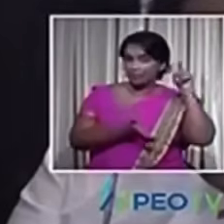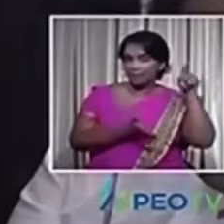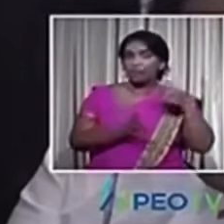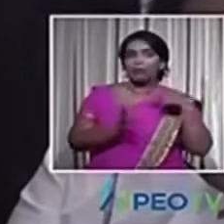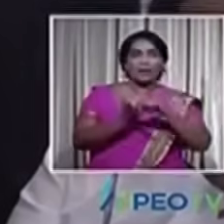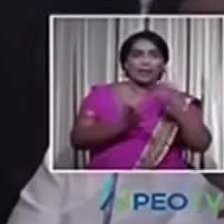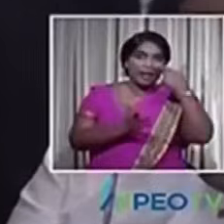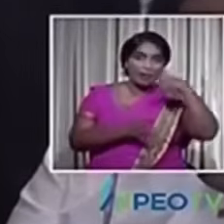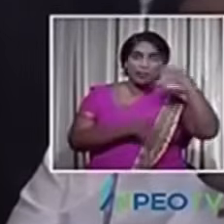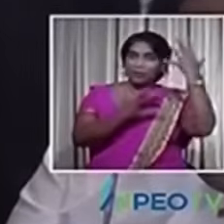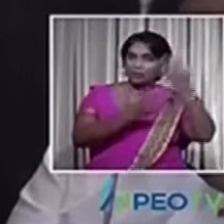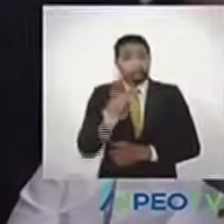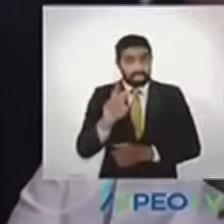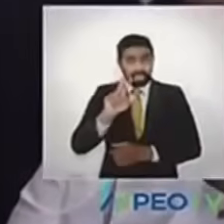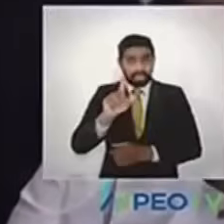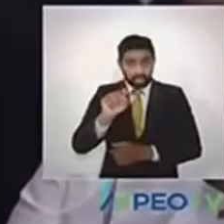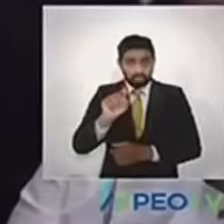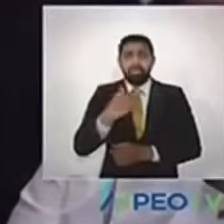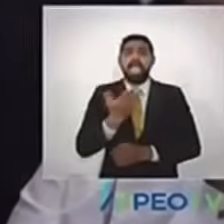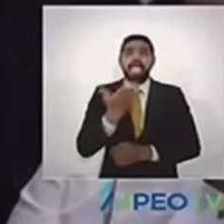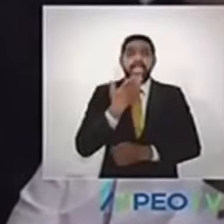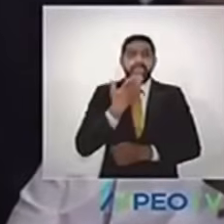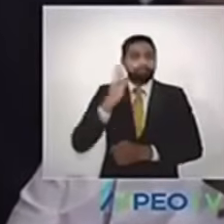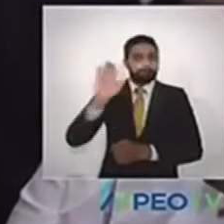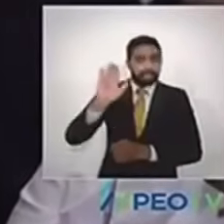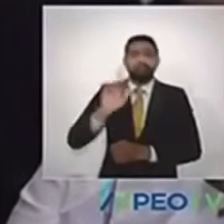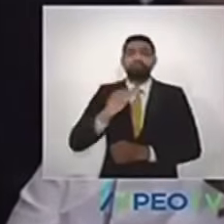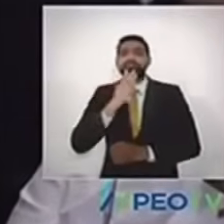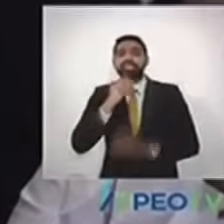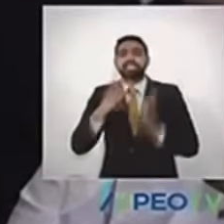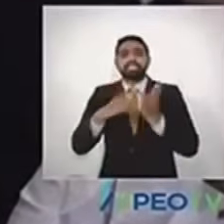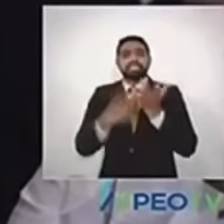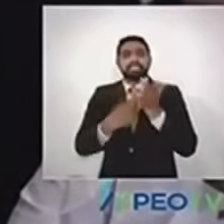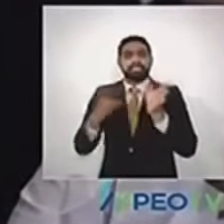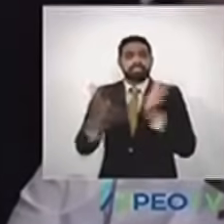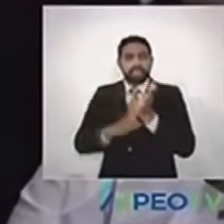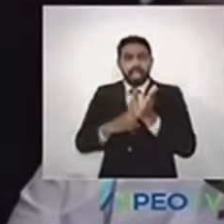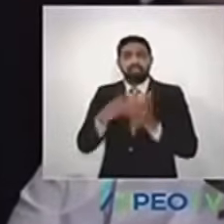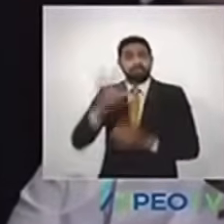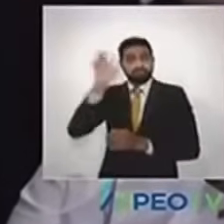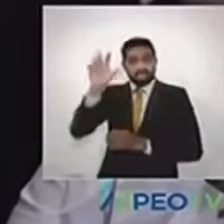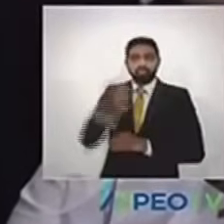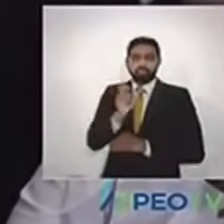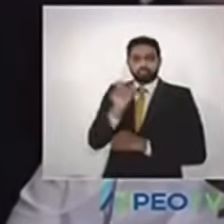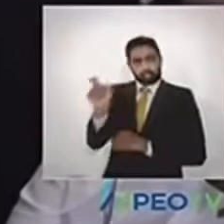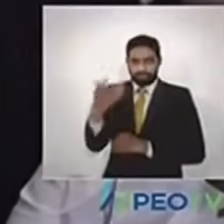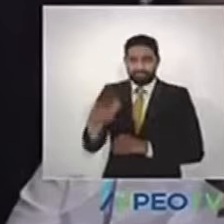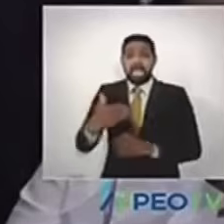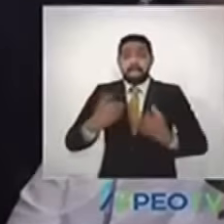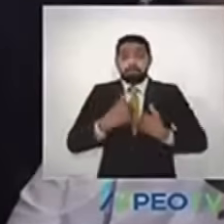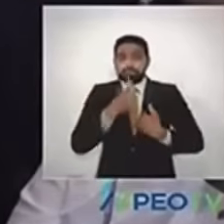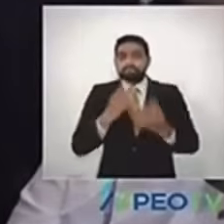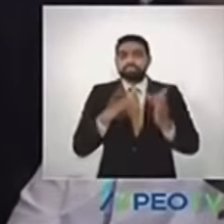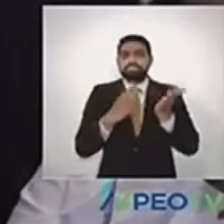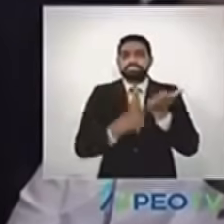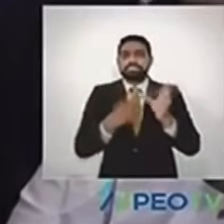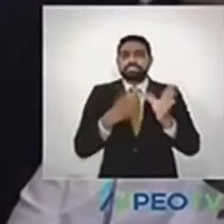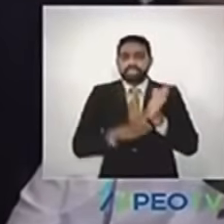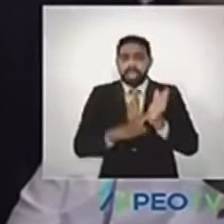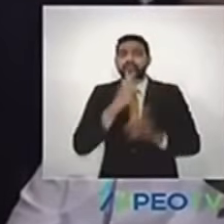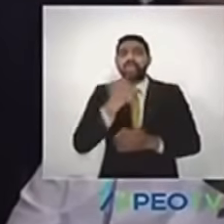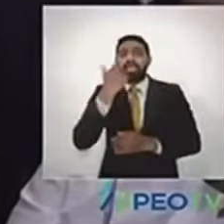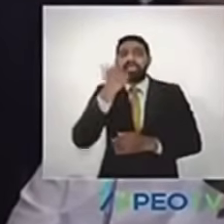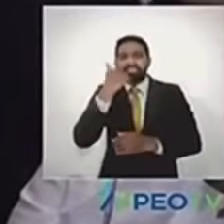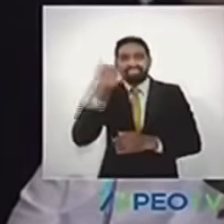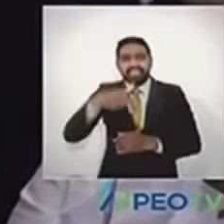2011, the United States imposed sanctions on Iran. We used to import crude oil from Iran for 20 years, but we had to stop it. Chase